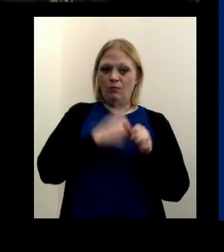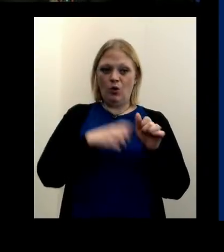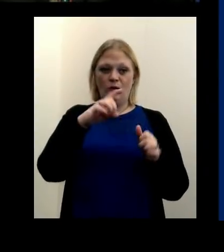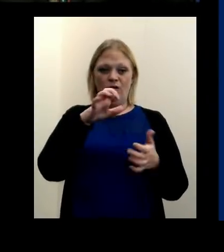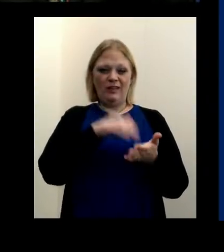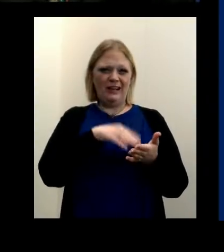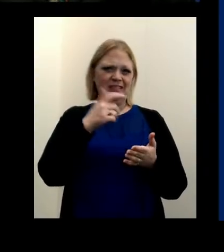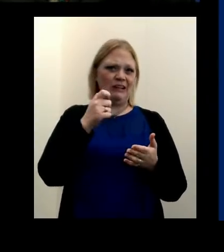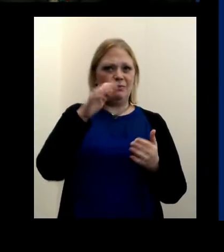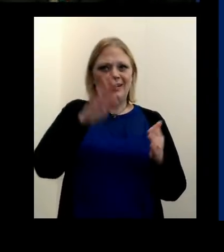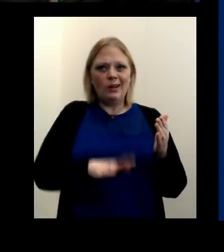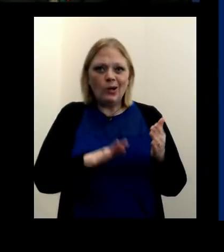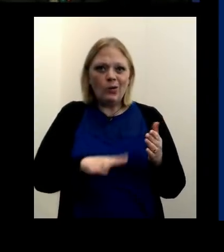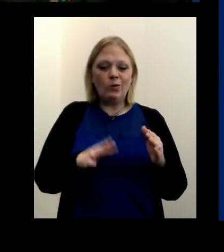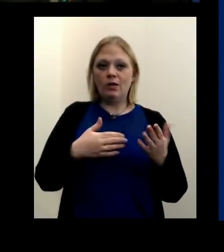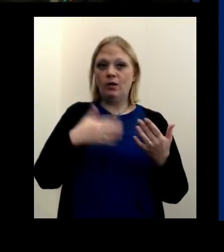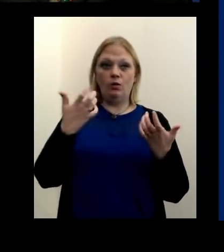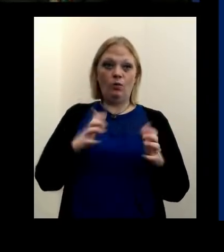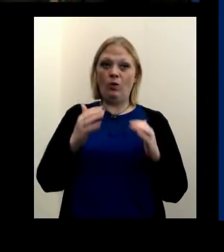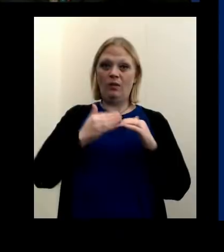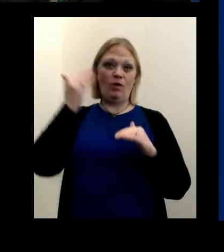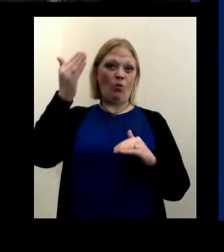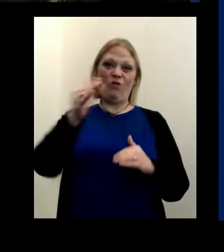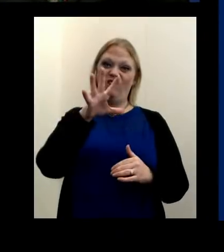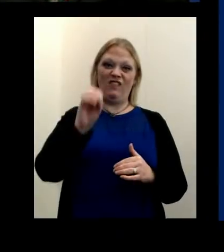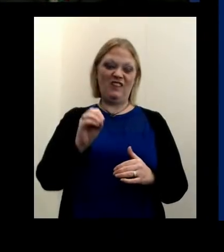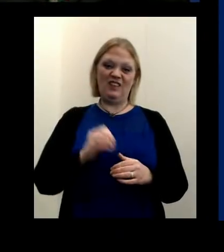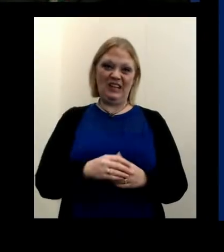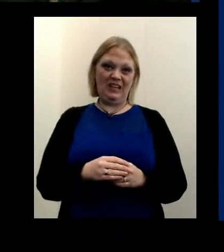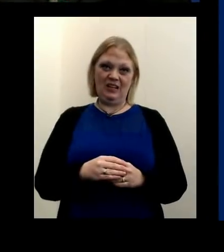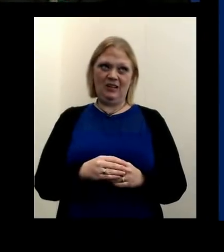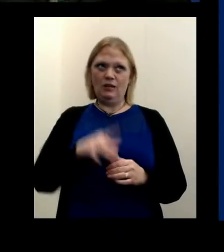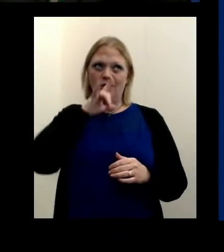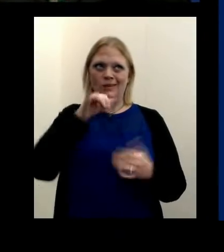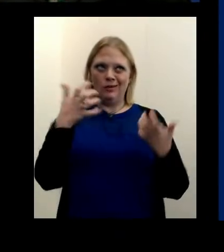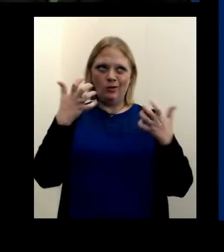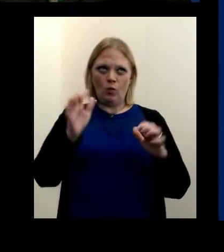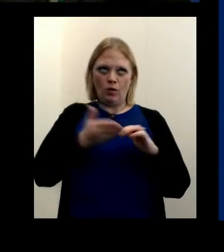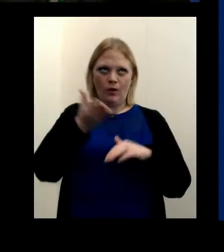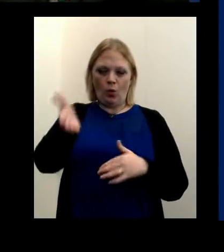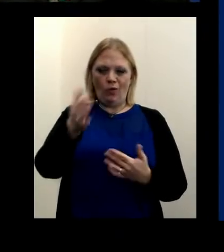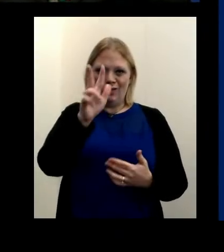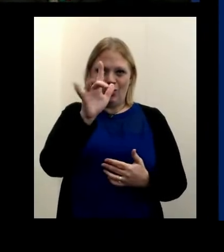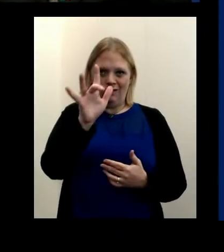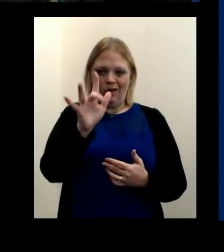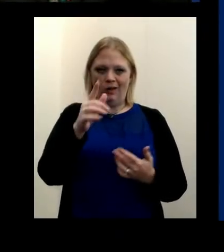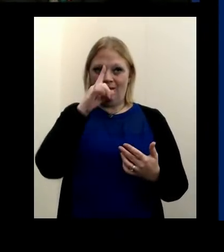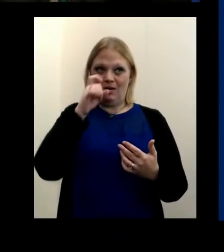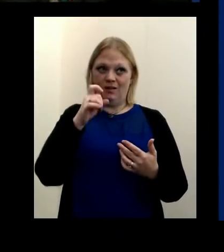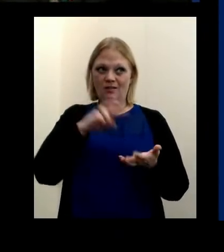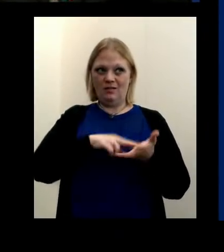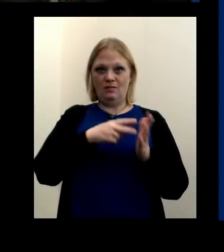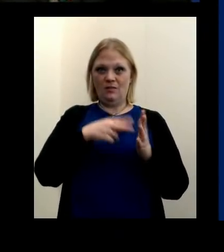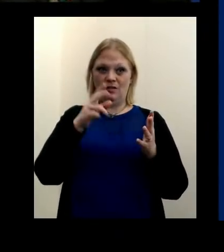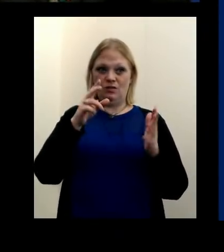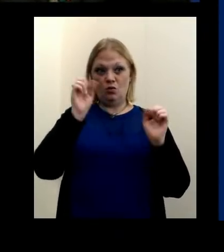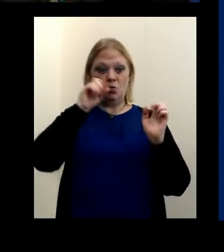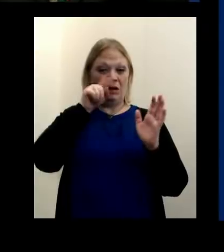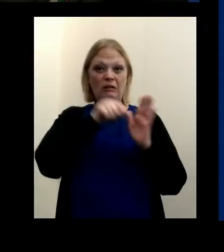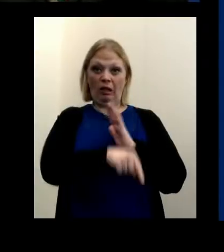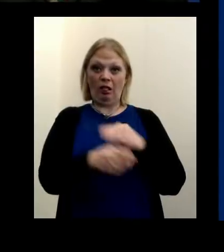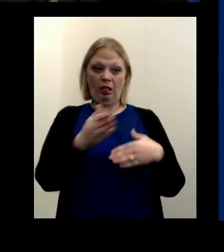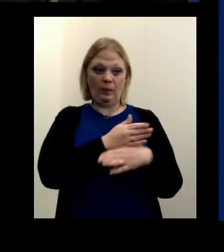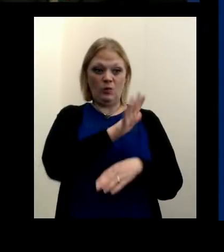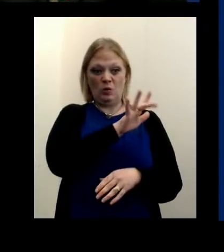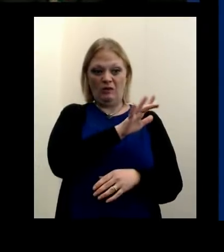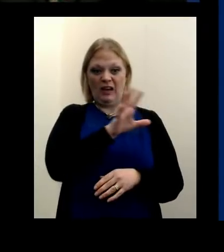others. You don't want to be over 50. You really don't want to be over 25 because that means you pretty much can kill the virus. Between 25